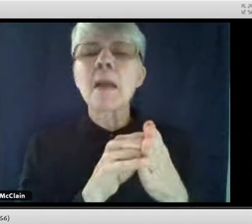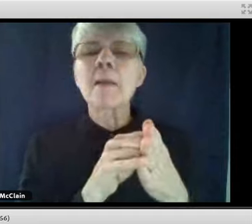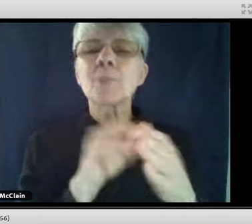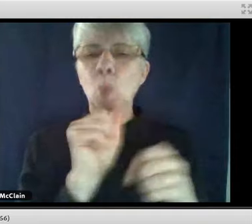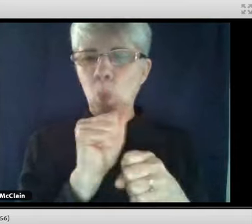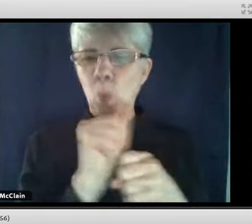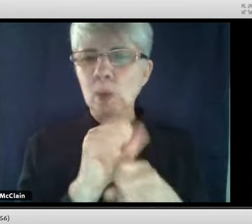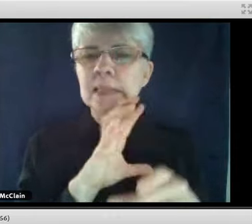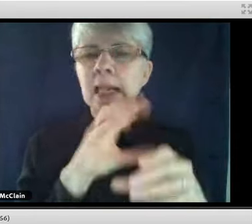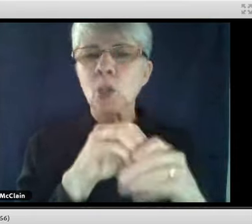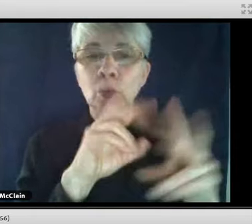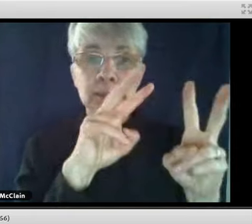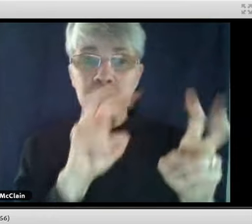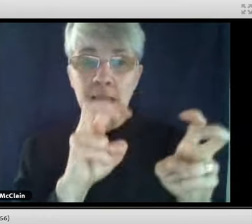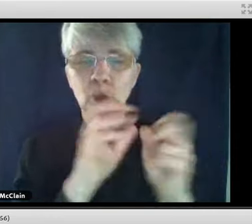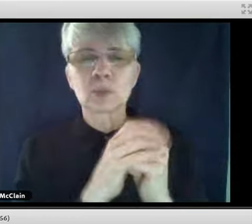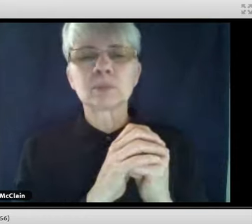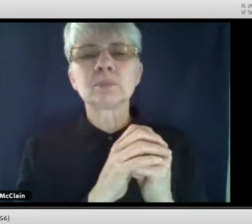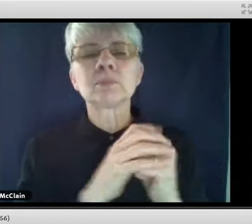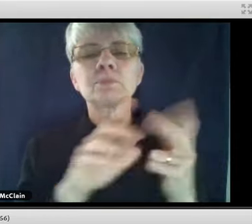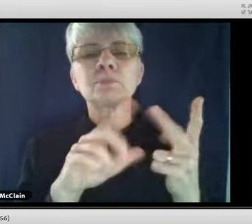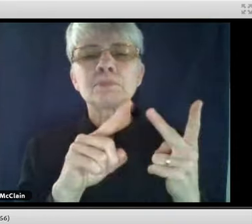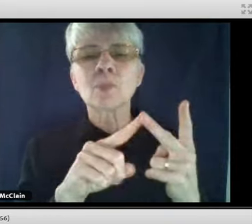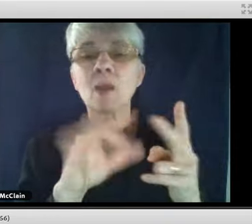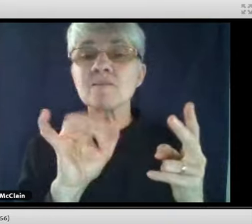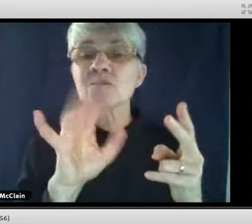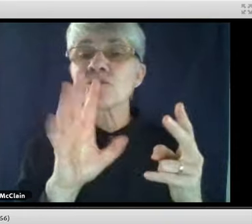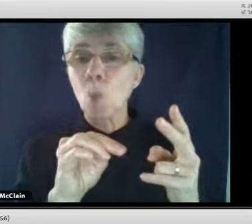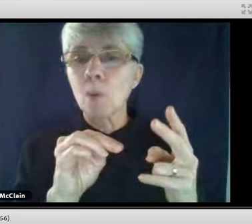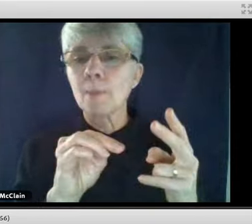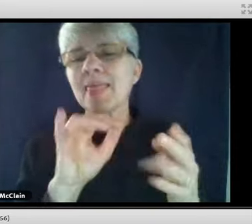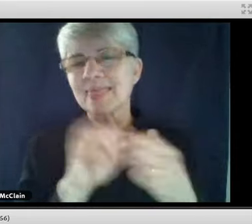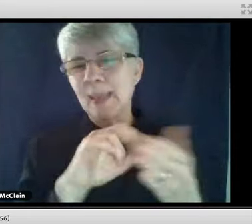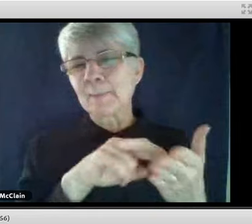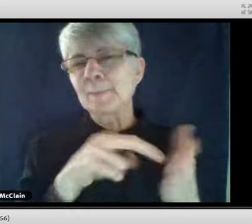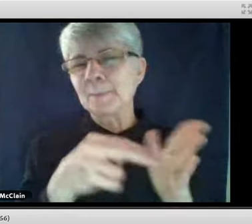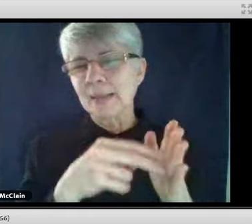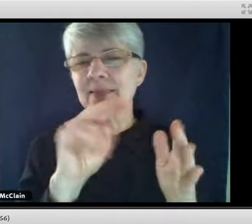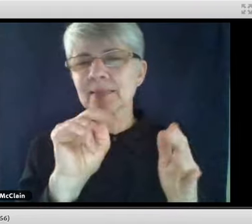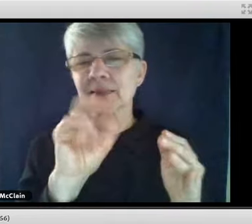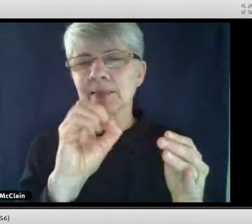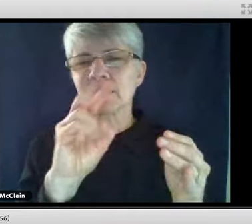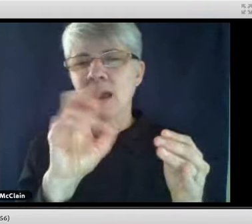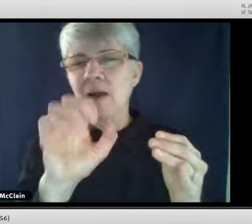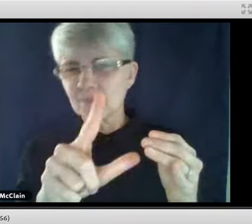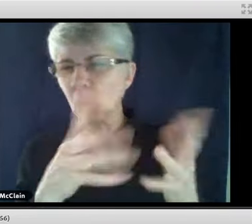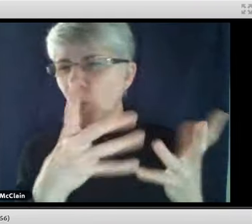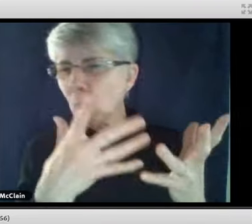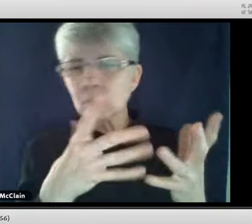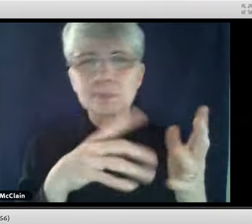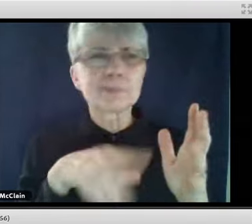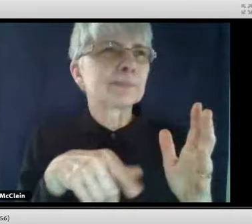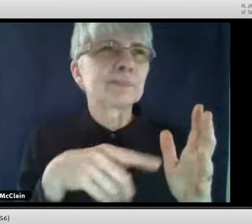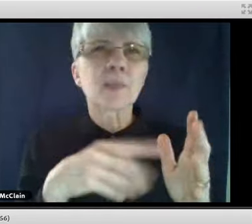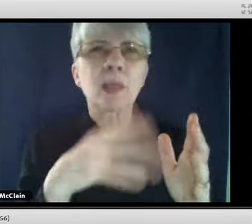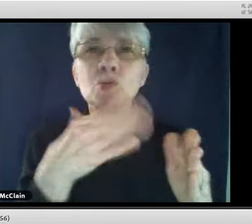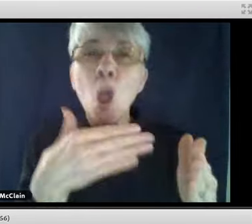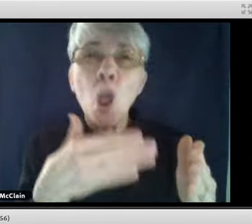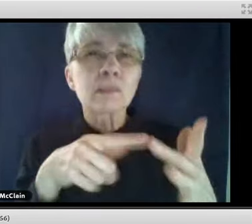works include titles, form, so the form of the work, such as, is it a novel, is it a